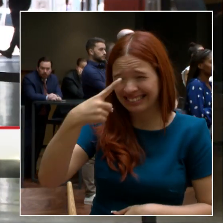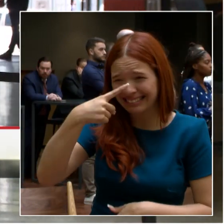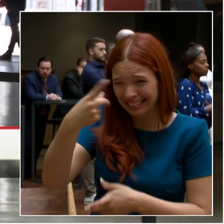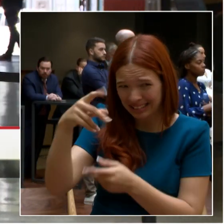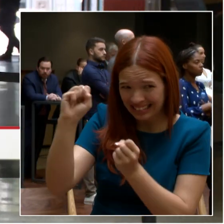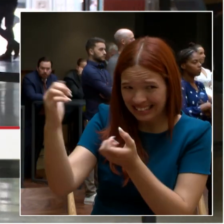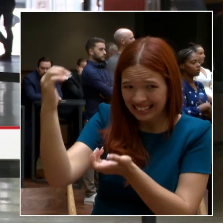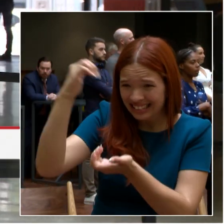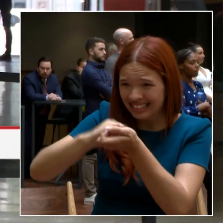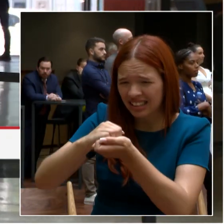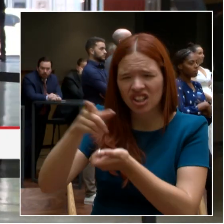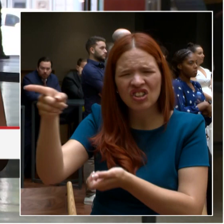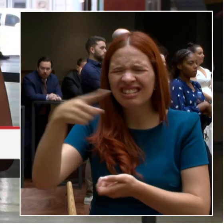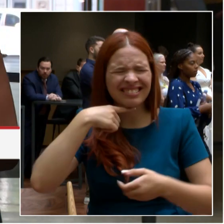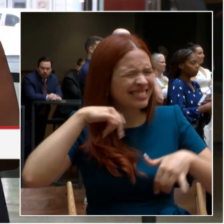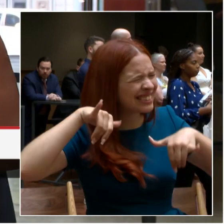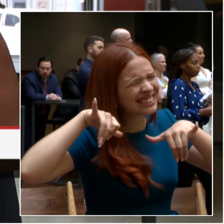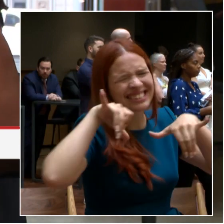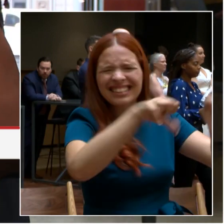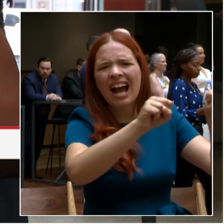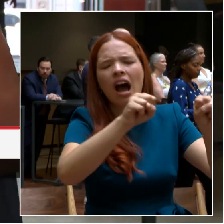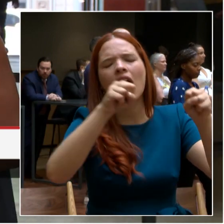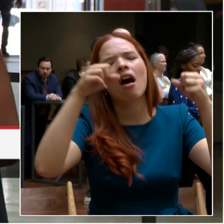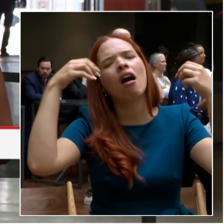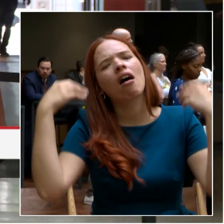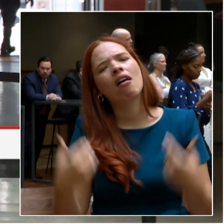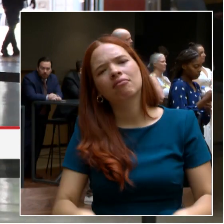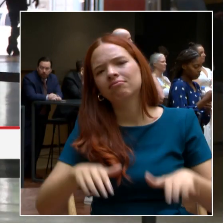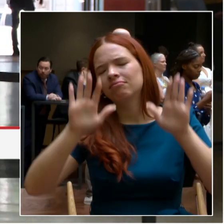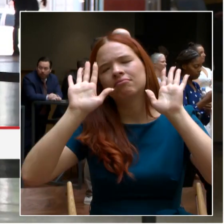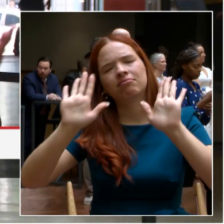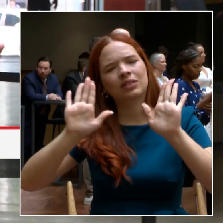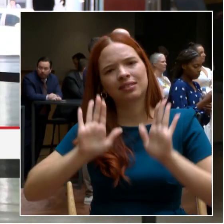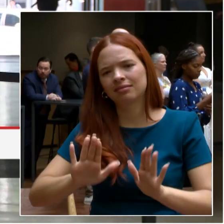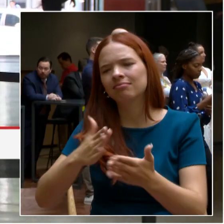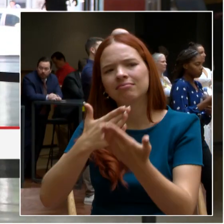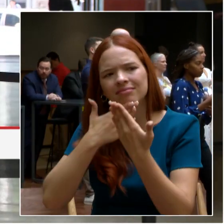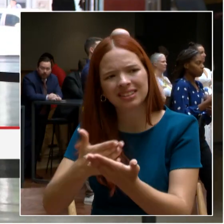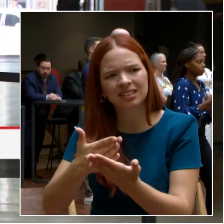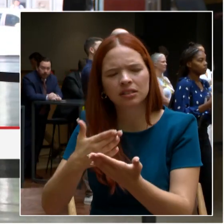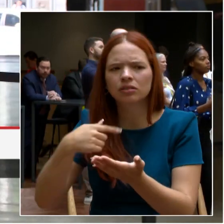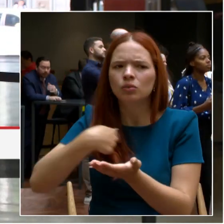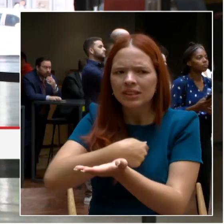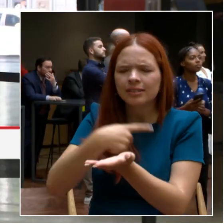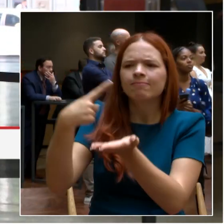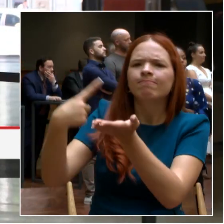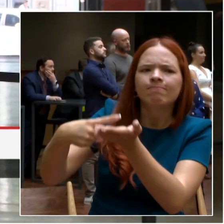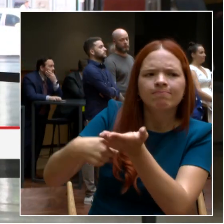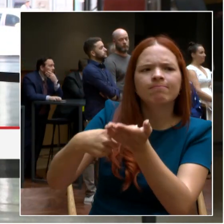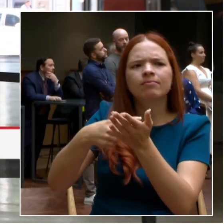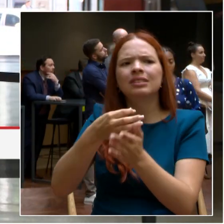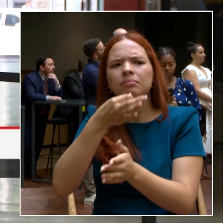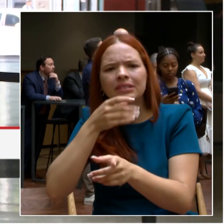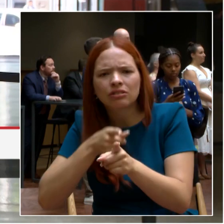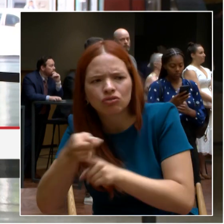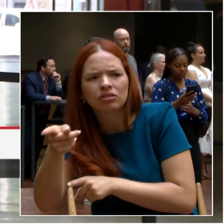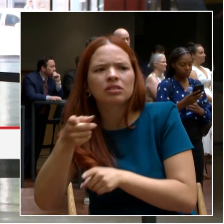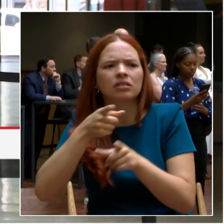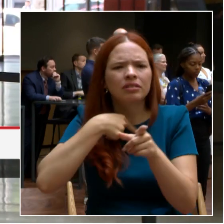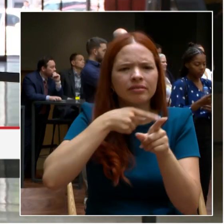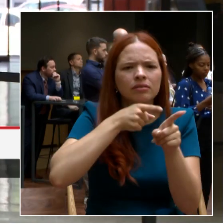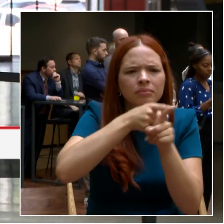that we are not only talking to our private sector partners about, but our partners on the council to ensure that